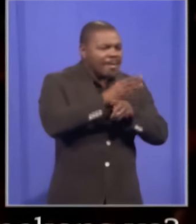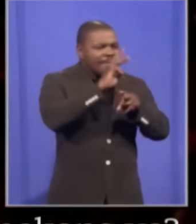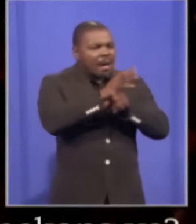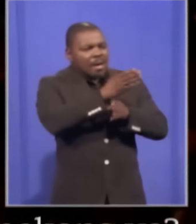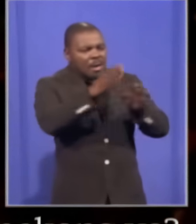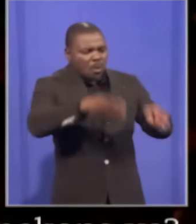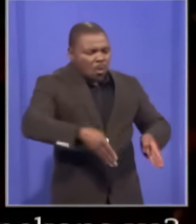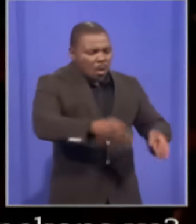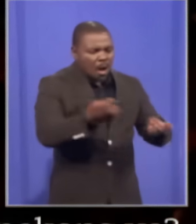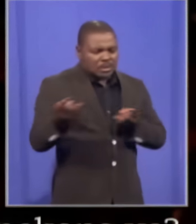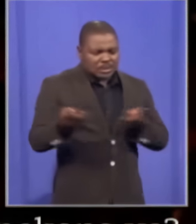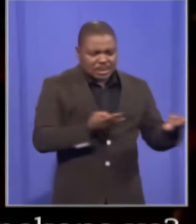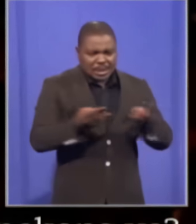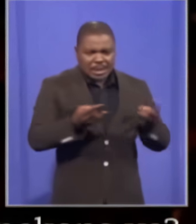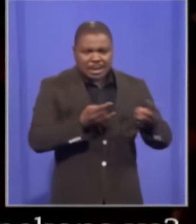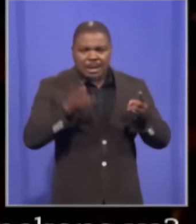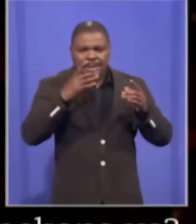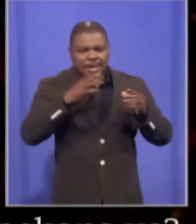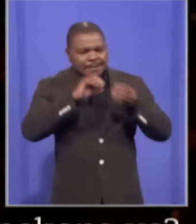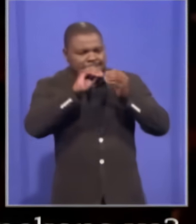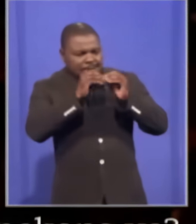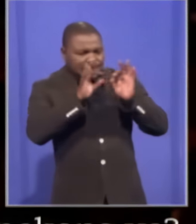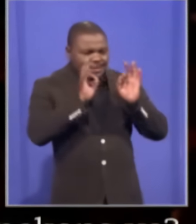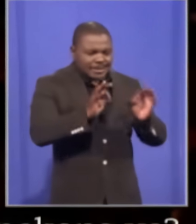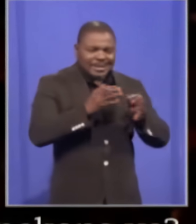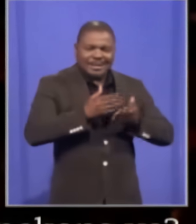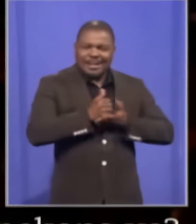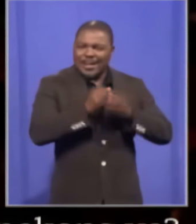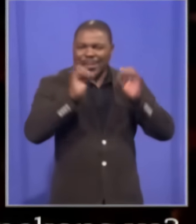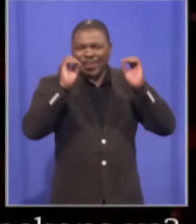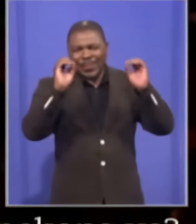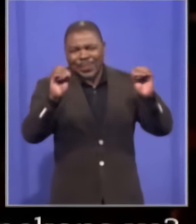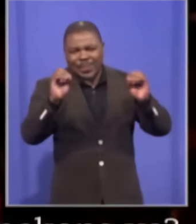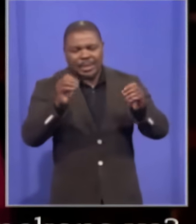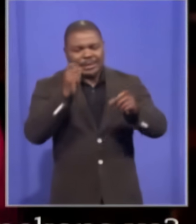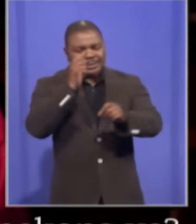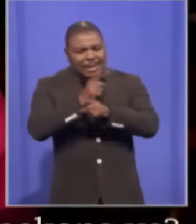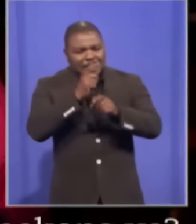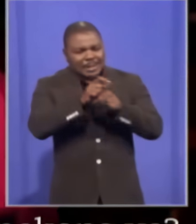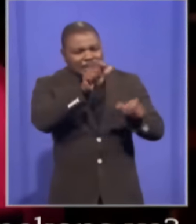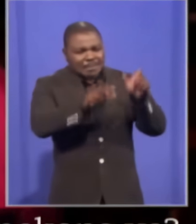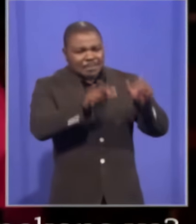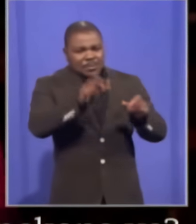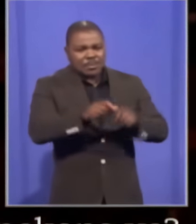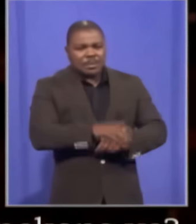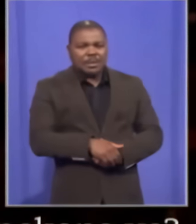mo mebileng a ba dire lelo tše di hlwekileng re bolela ka borraditaxi